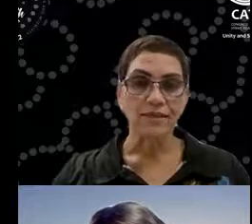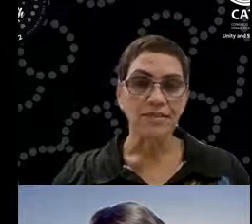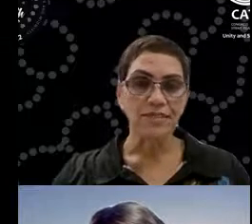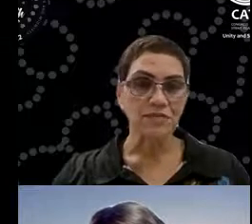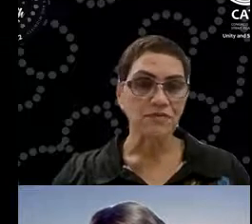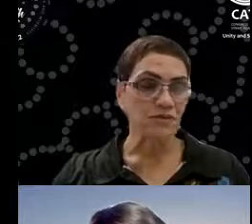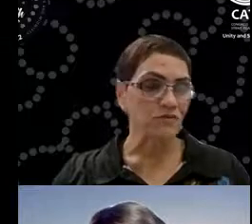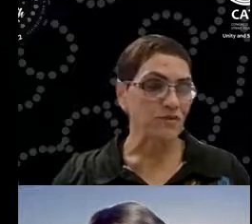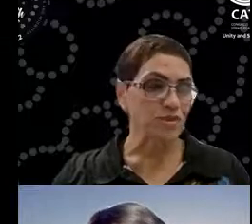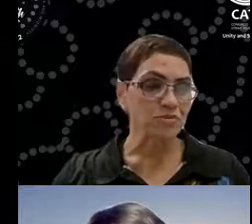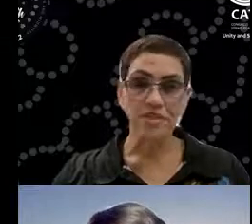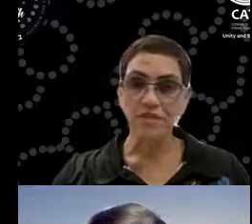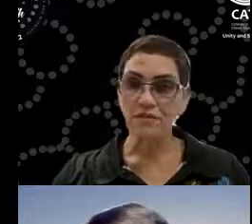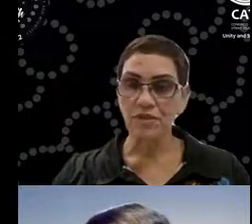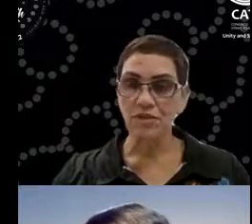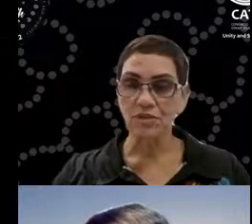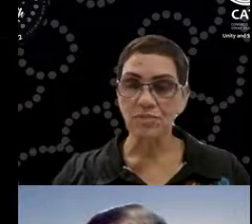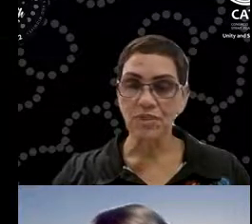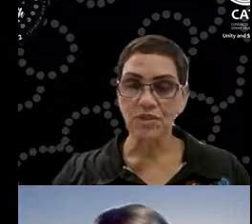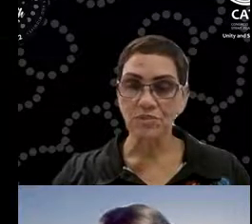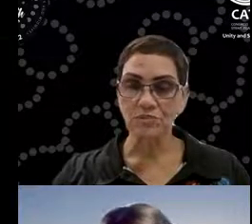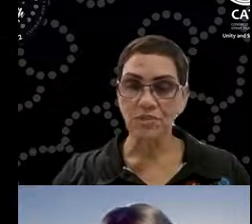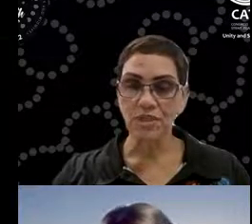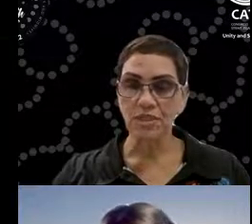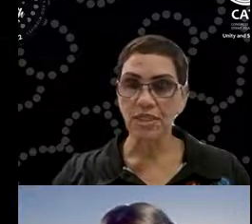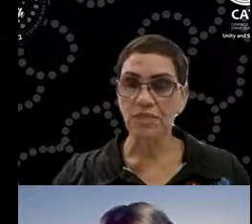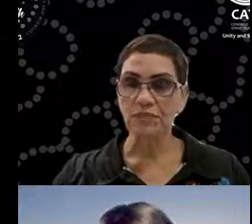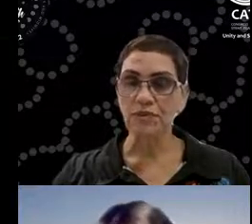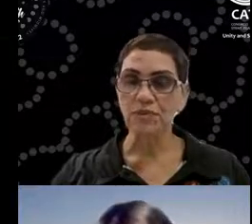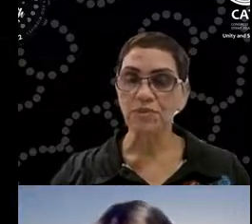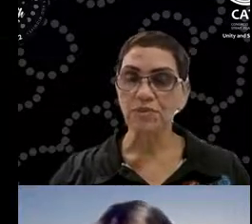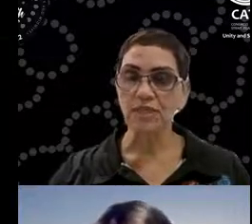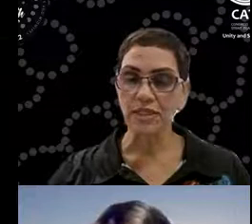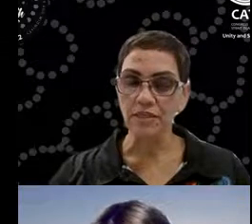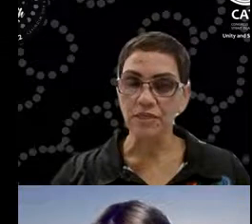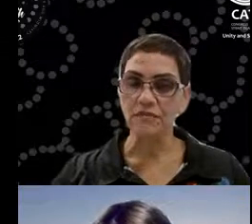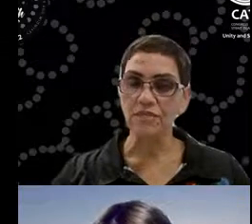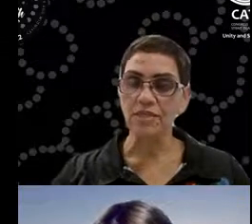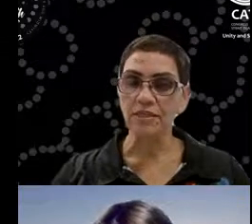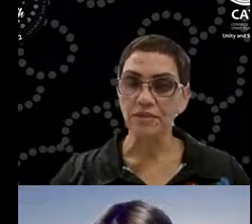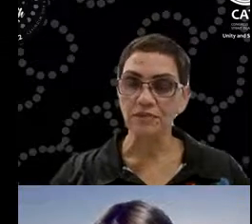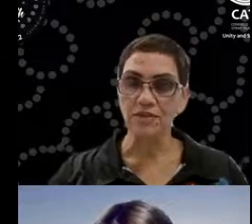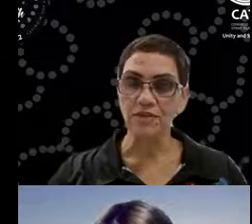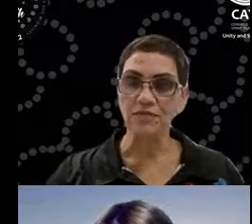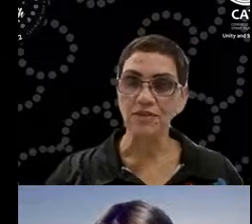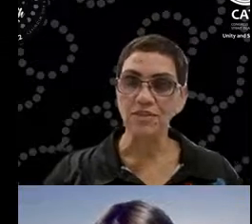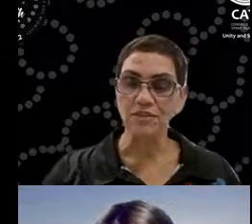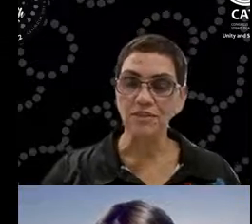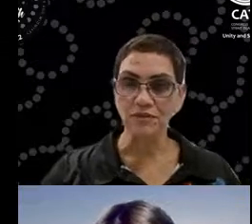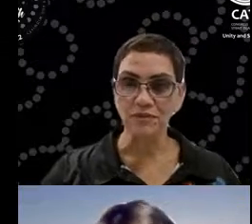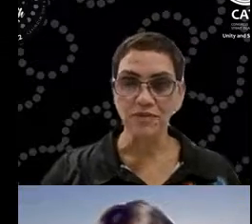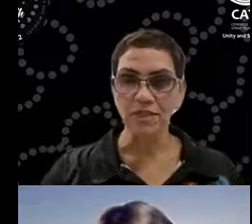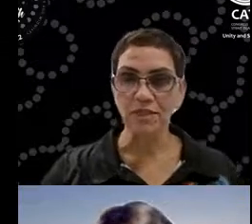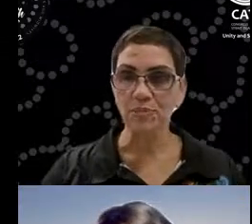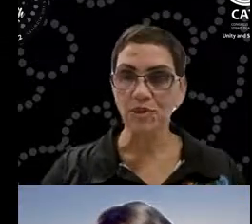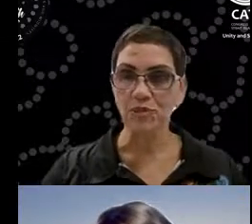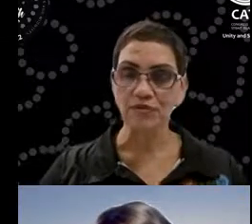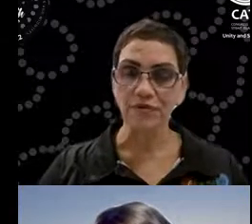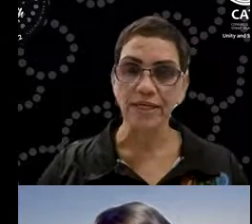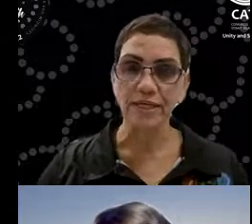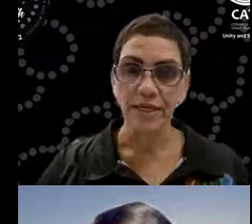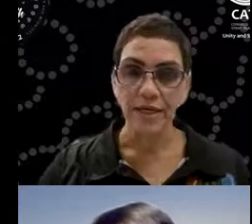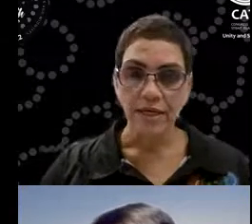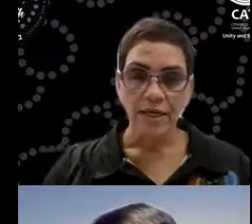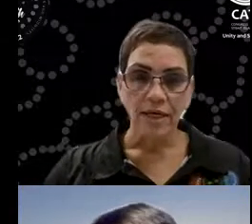health and the state's very first professor in a joint position between the Townsville Hospital and Health Service and Griffith University School of Nursing